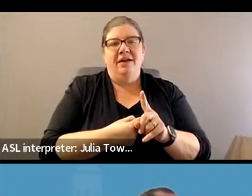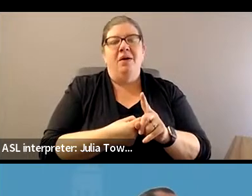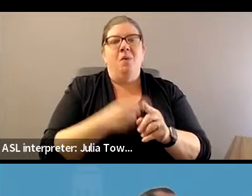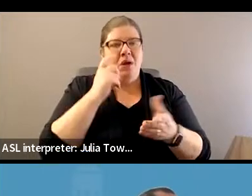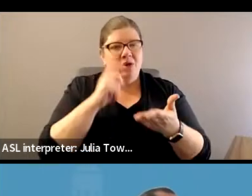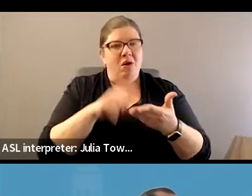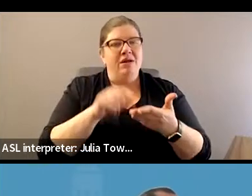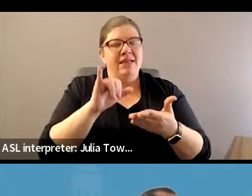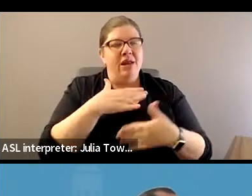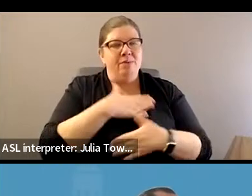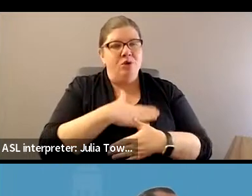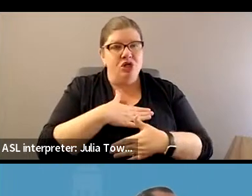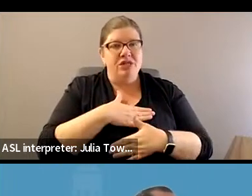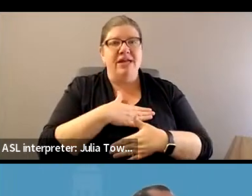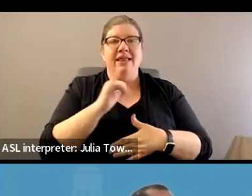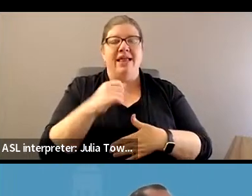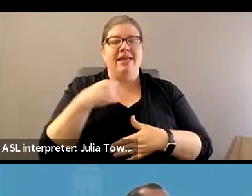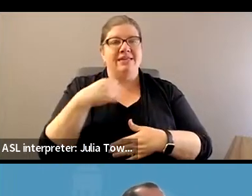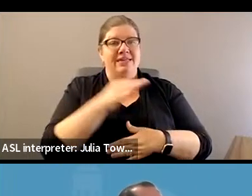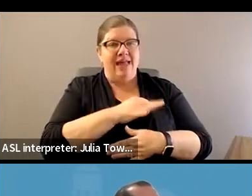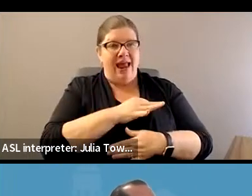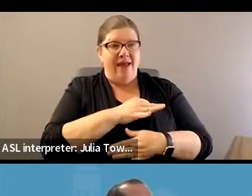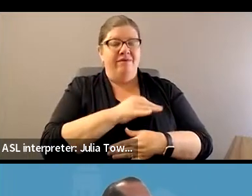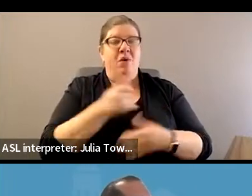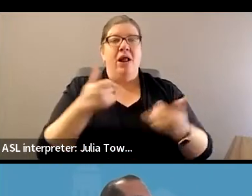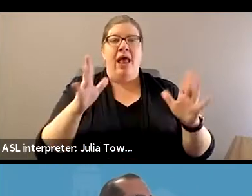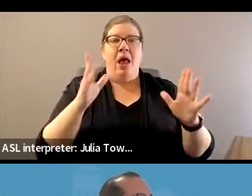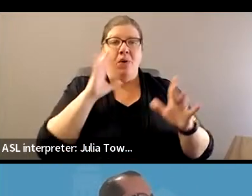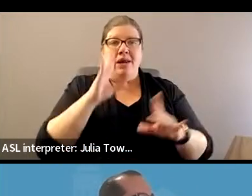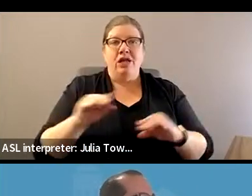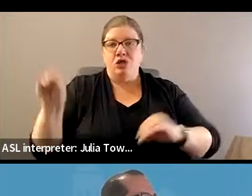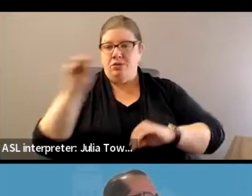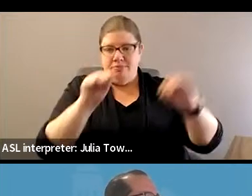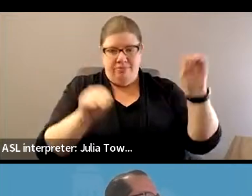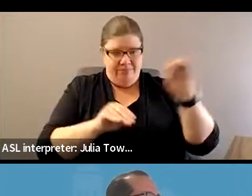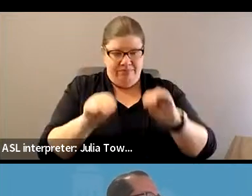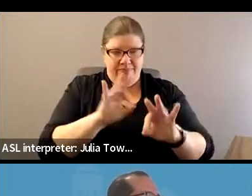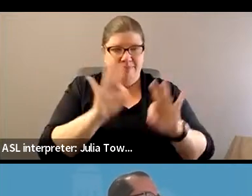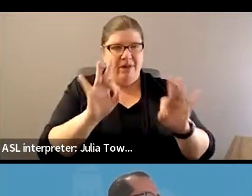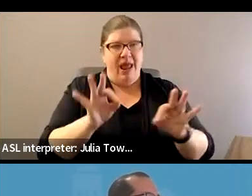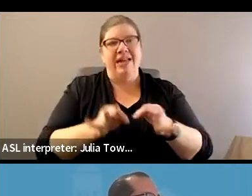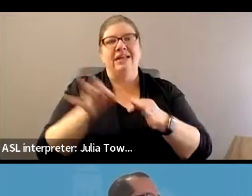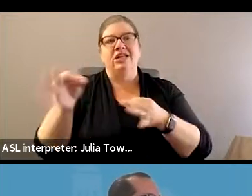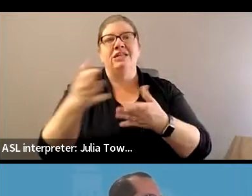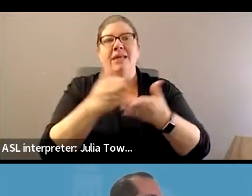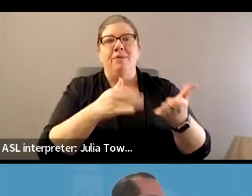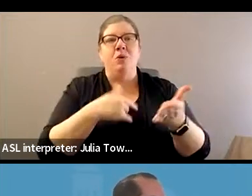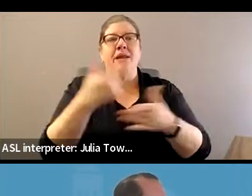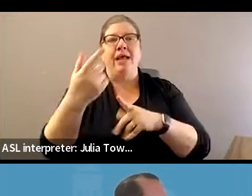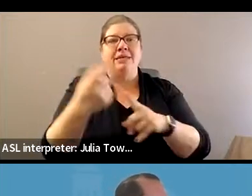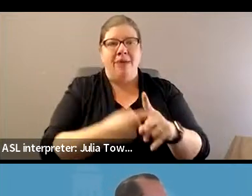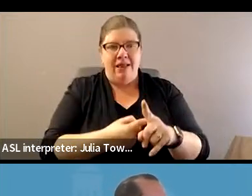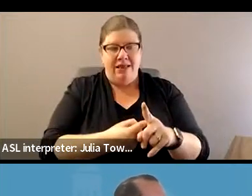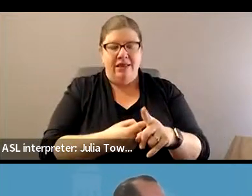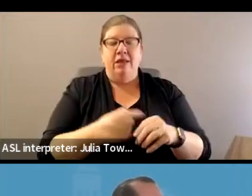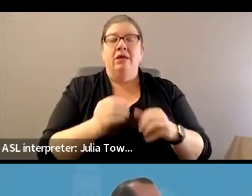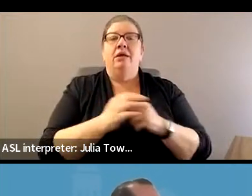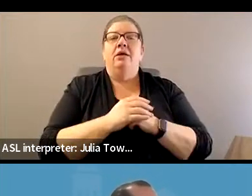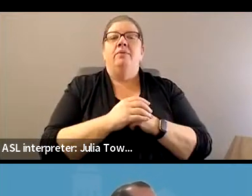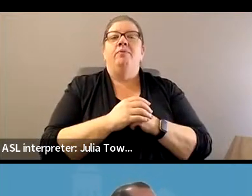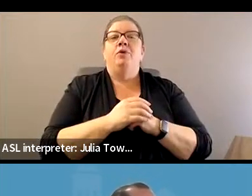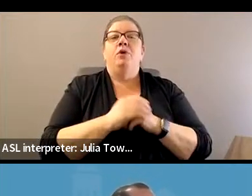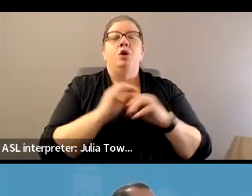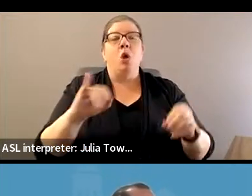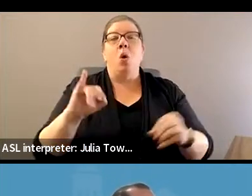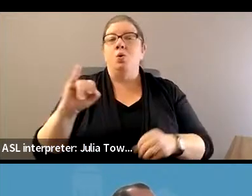acknowledging that, and appreciate the staff for allowing us to move some items to next month. So there was no